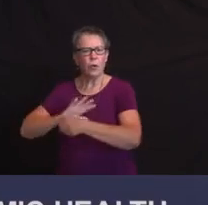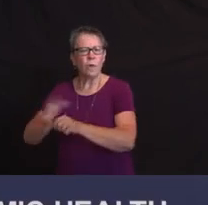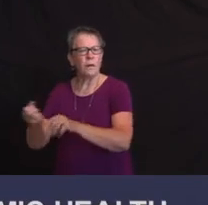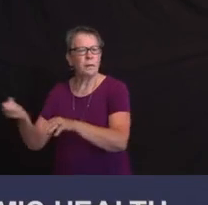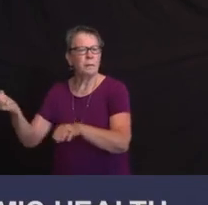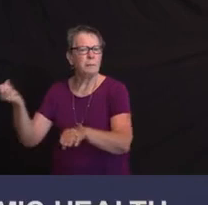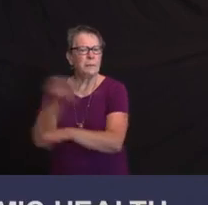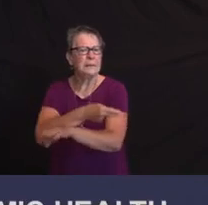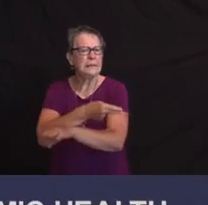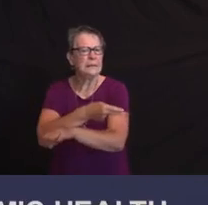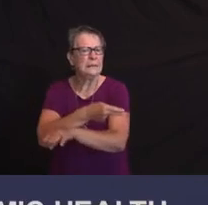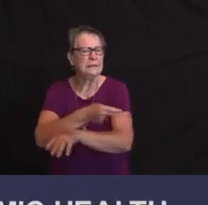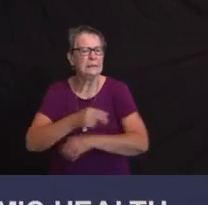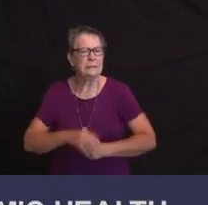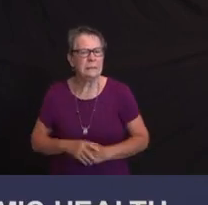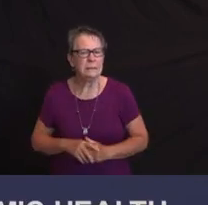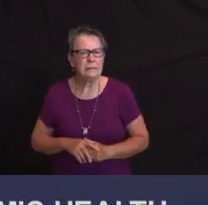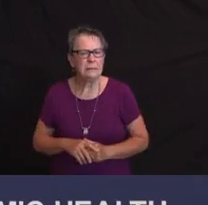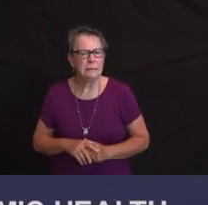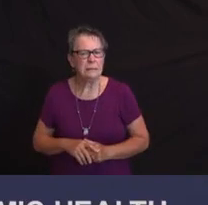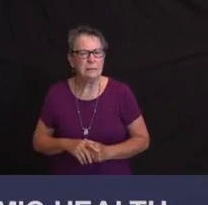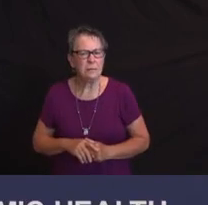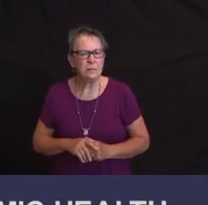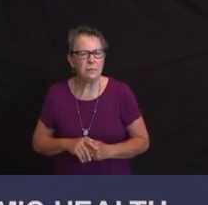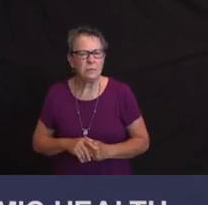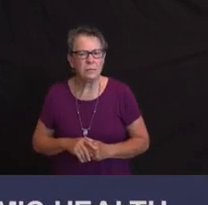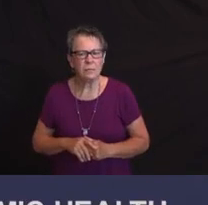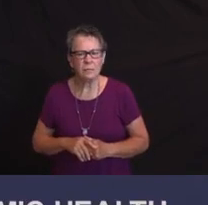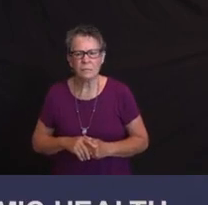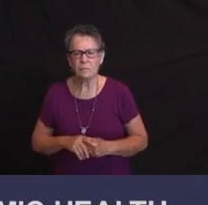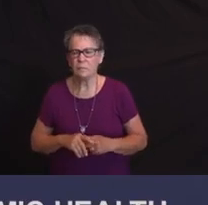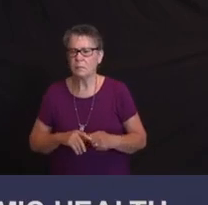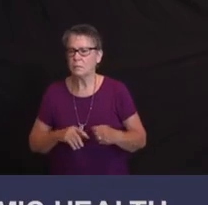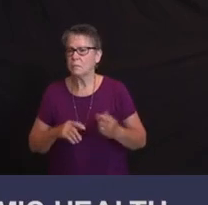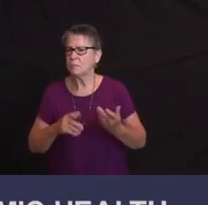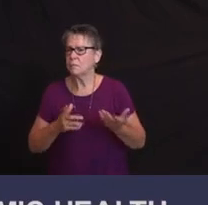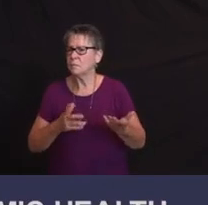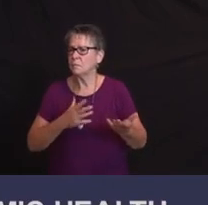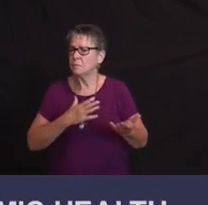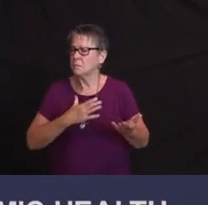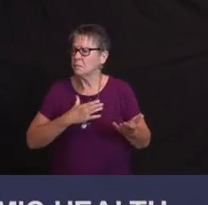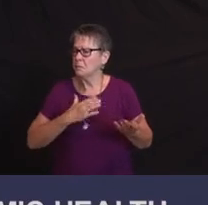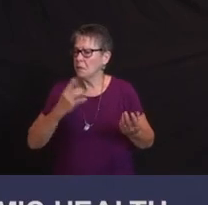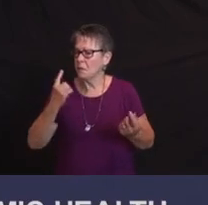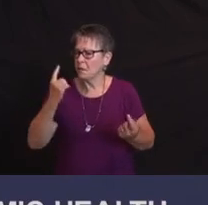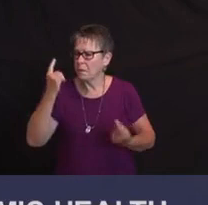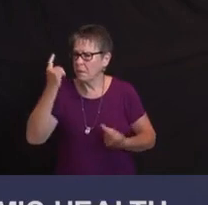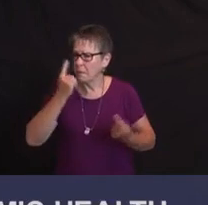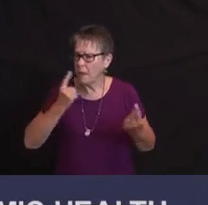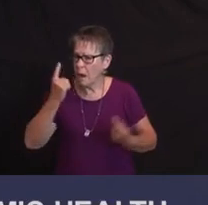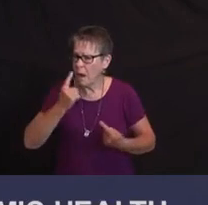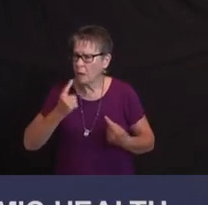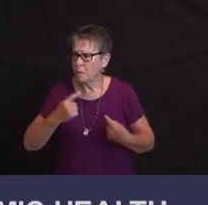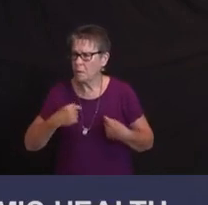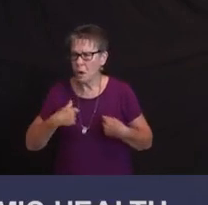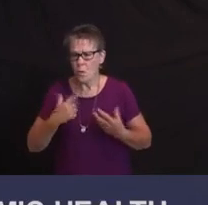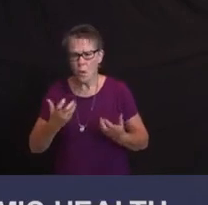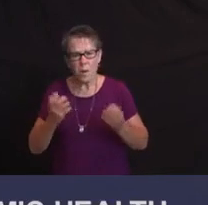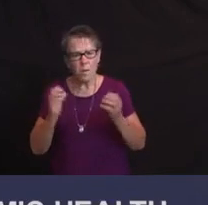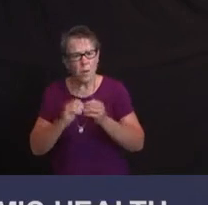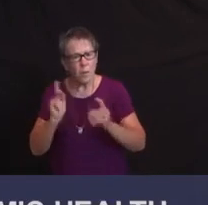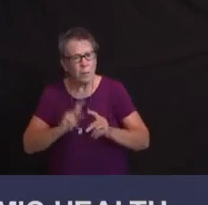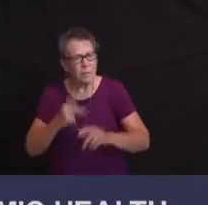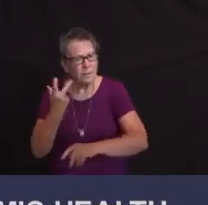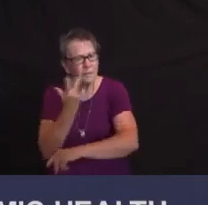but I believe at the end of the day, once we work our way through more vaccinations, smart behavior in the near